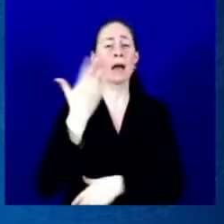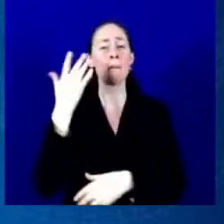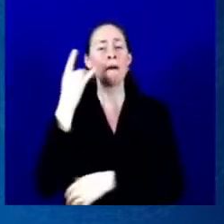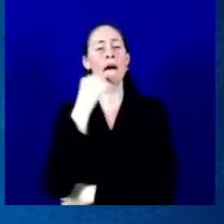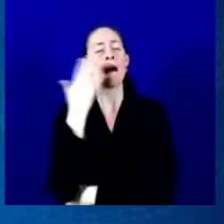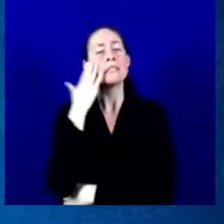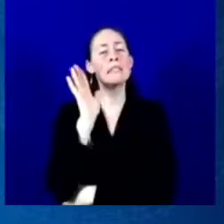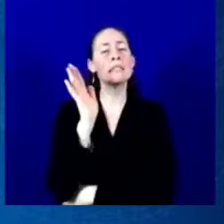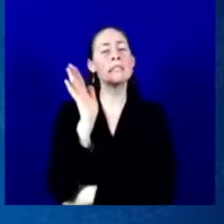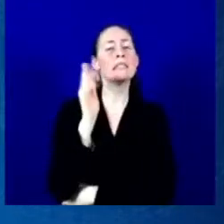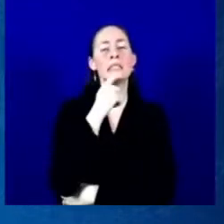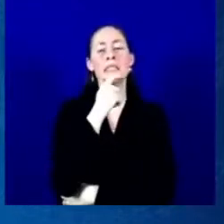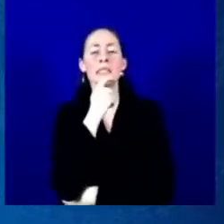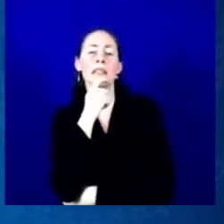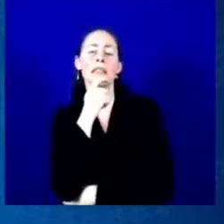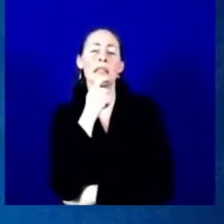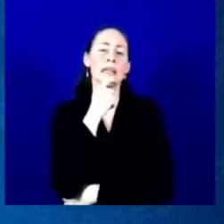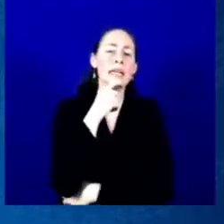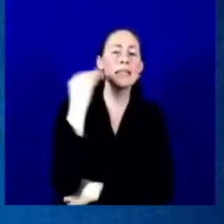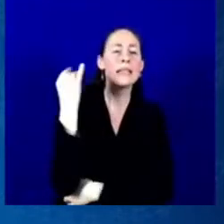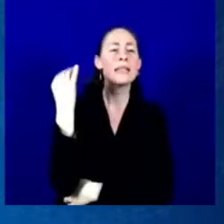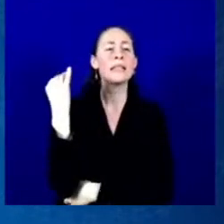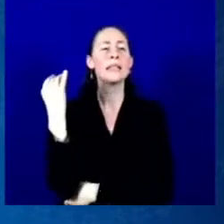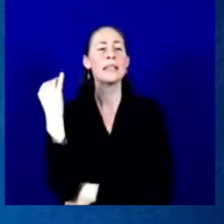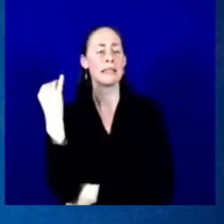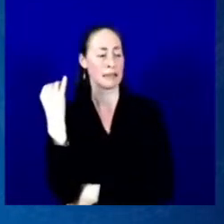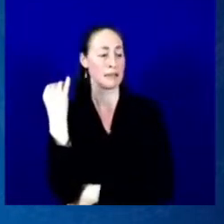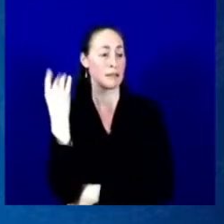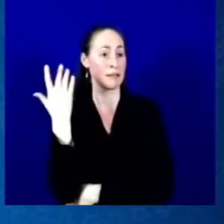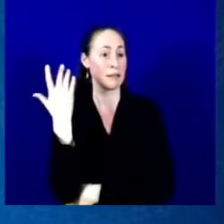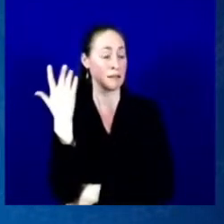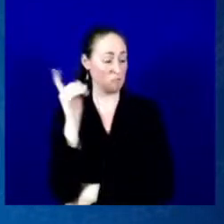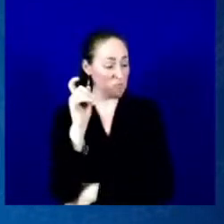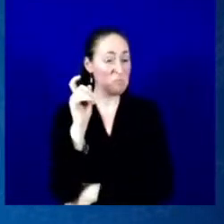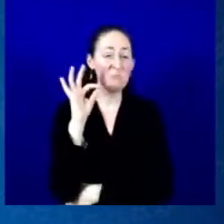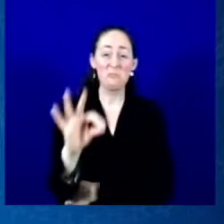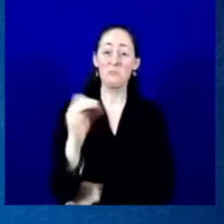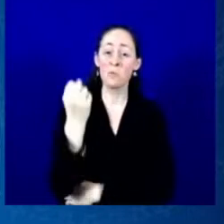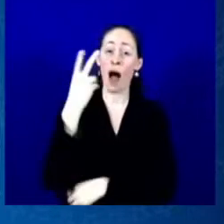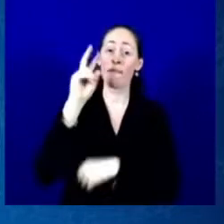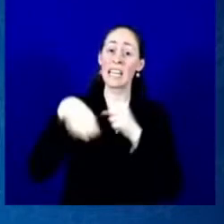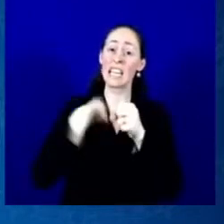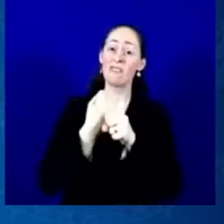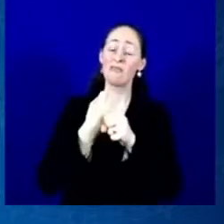12 years is enough in the 21st century. I doubt it.